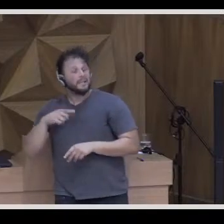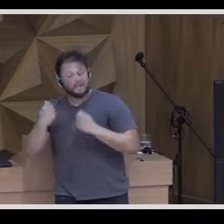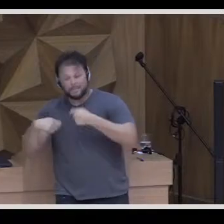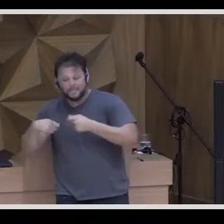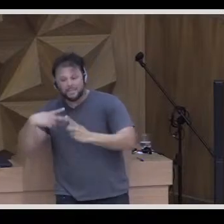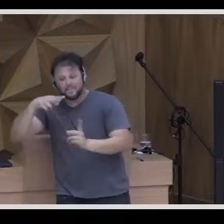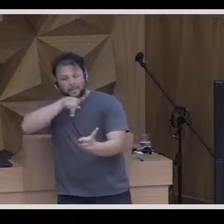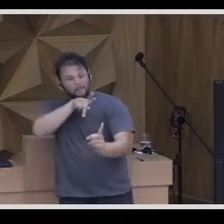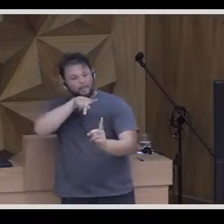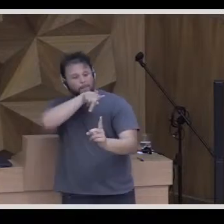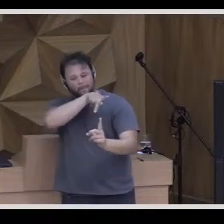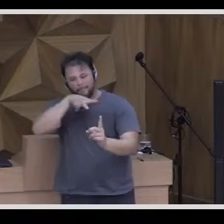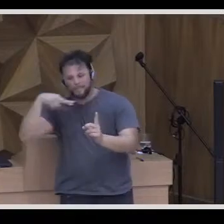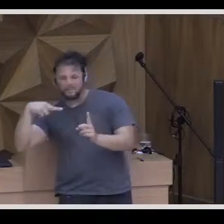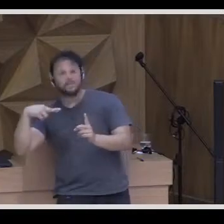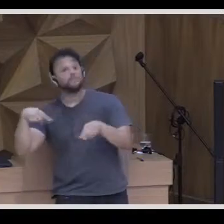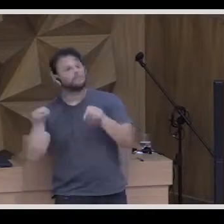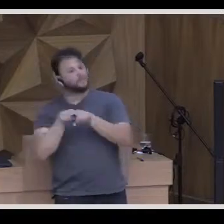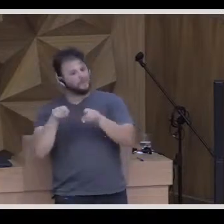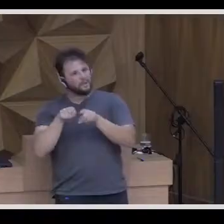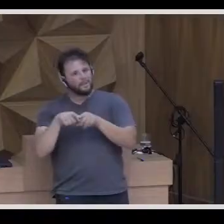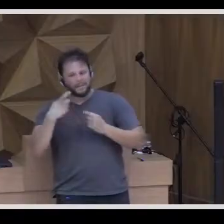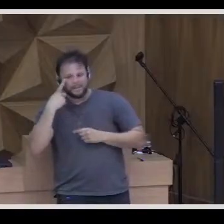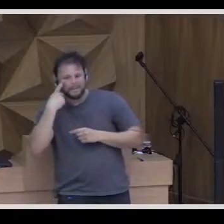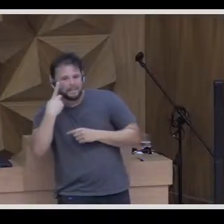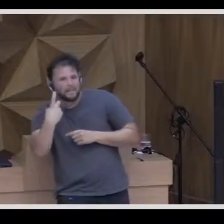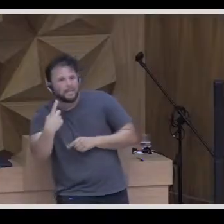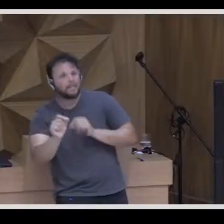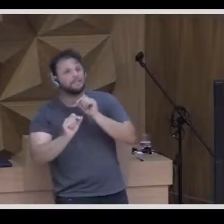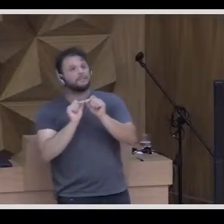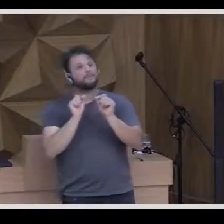in human-centered computing or even in HCI.